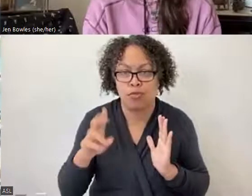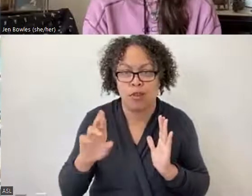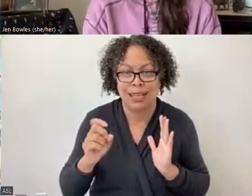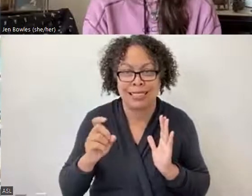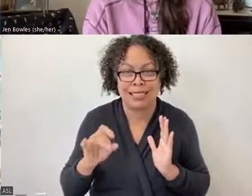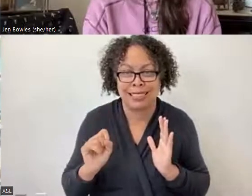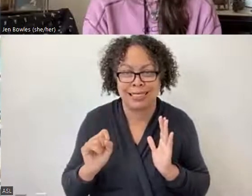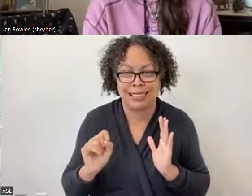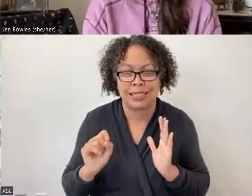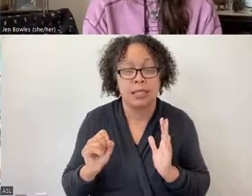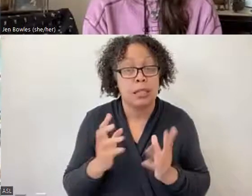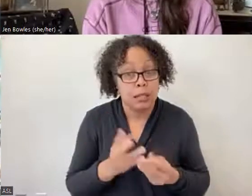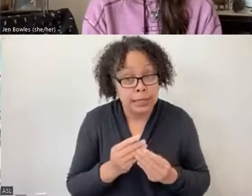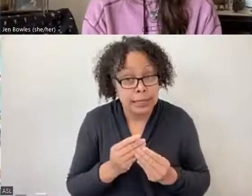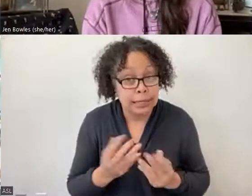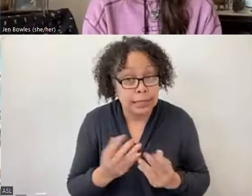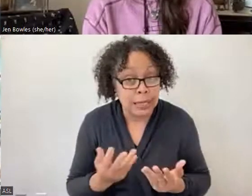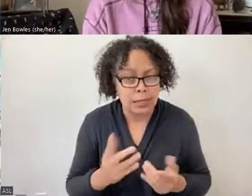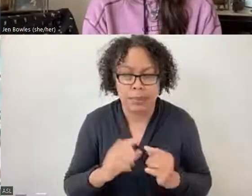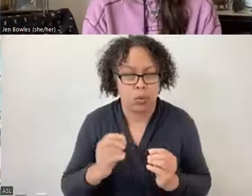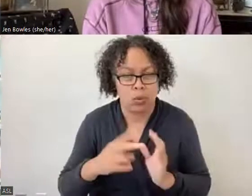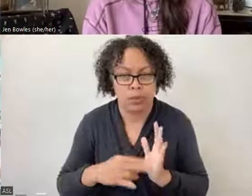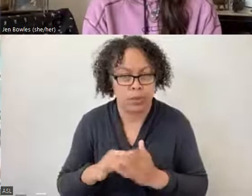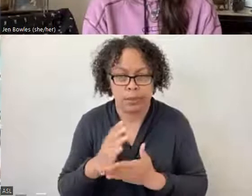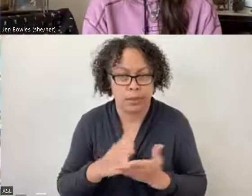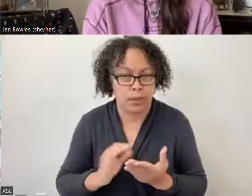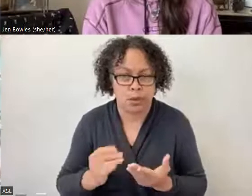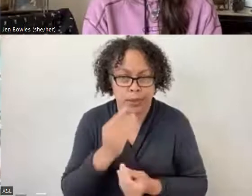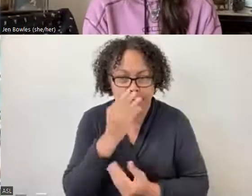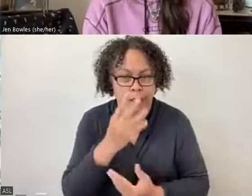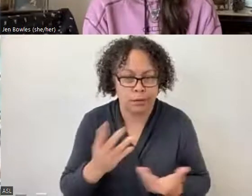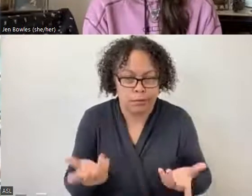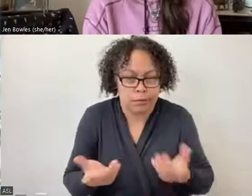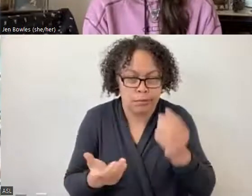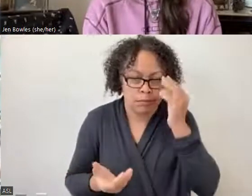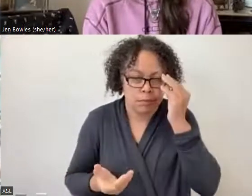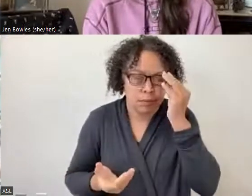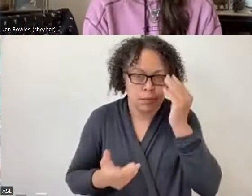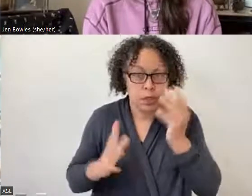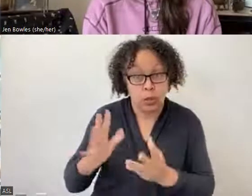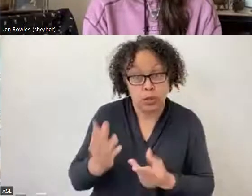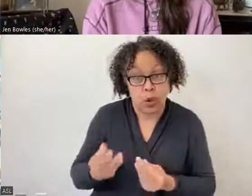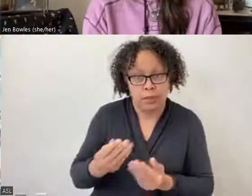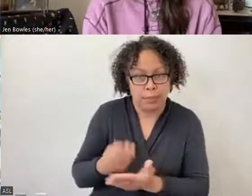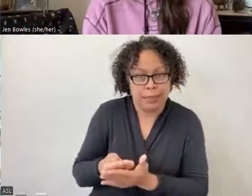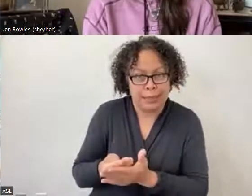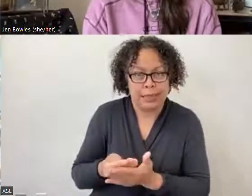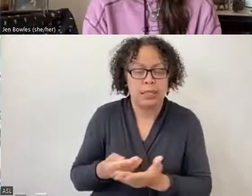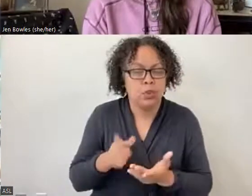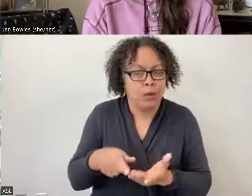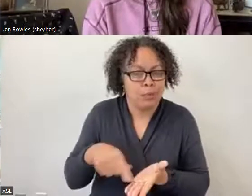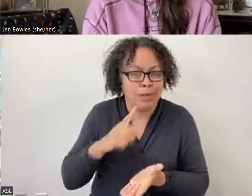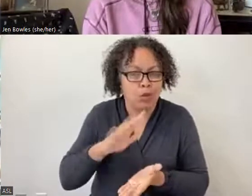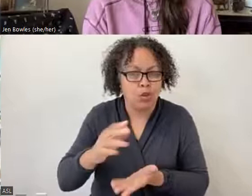There's a dissemination section and nobody actually reads it or cares about it. You're soft money and you just have to fund your salary, and